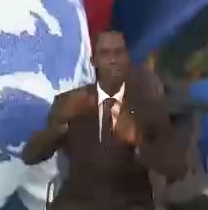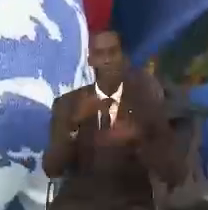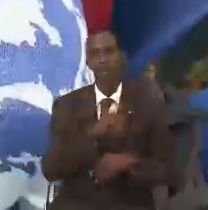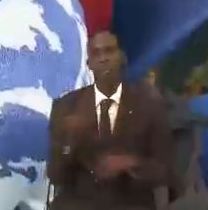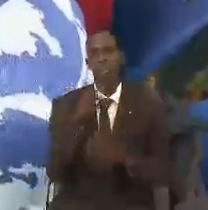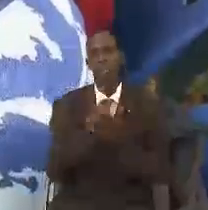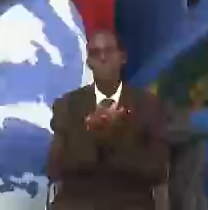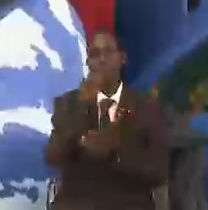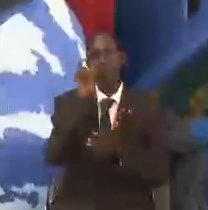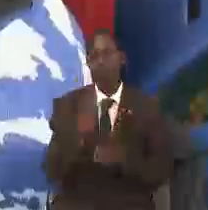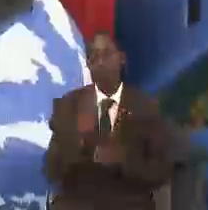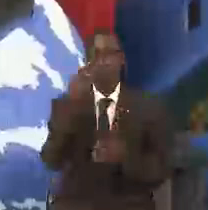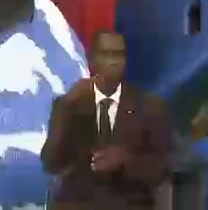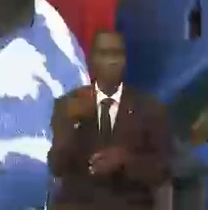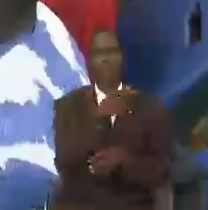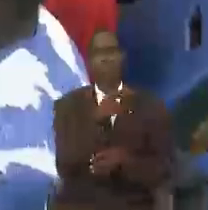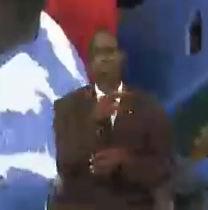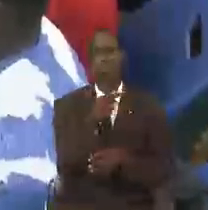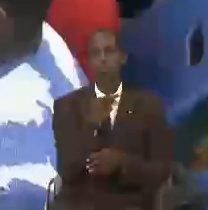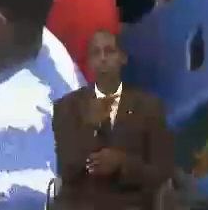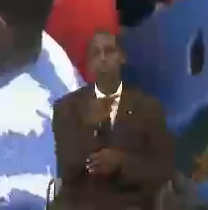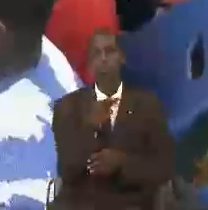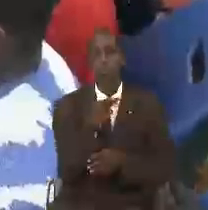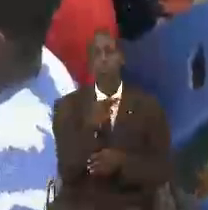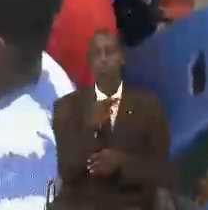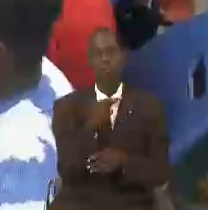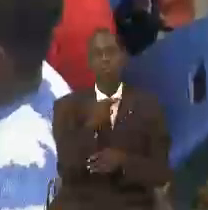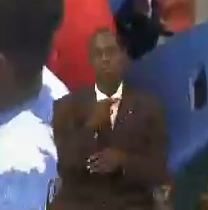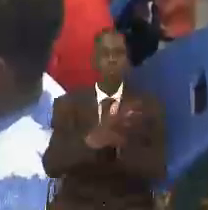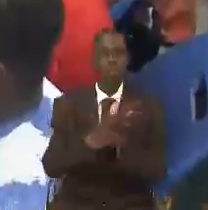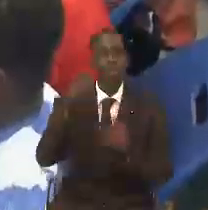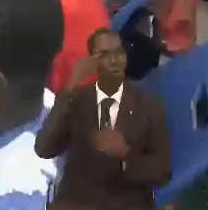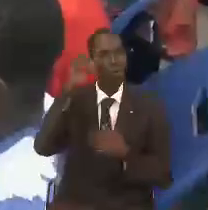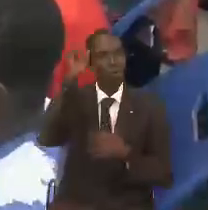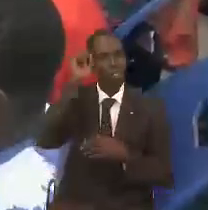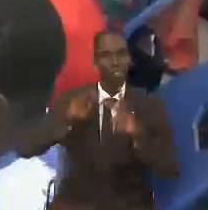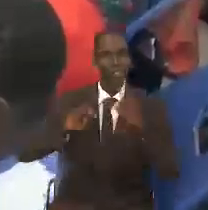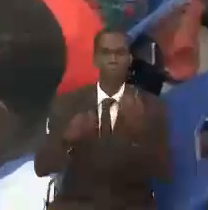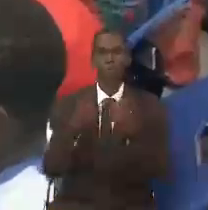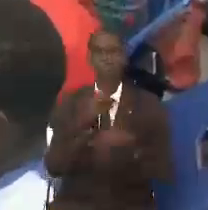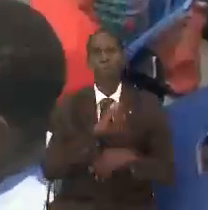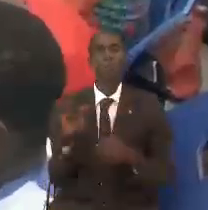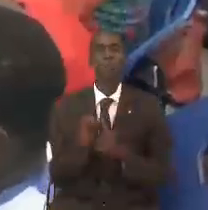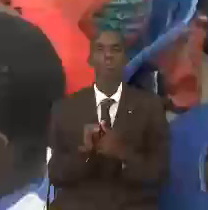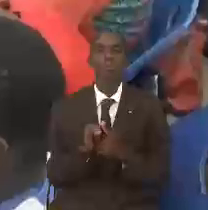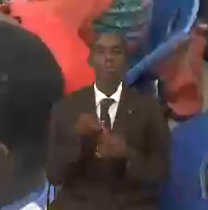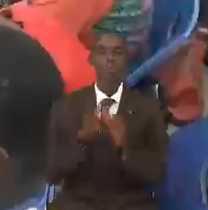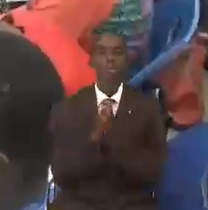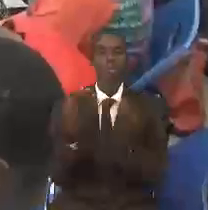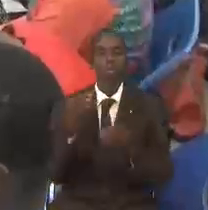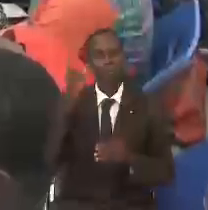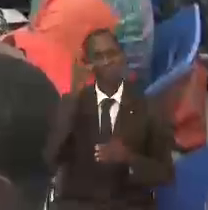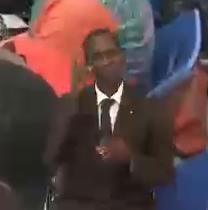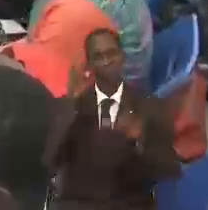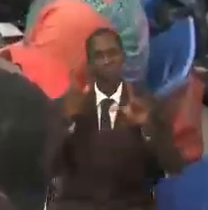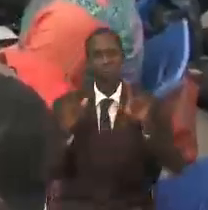They must watch. Watchfulness for his second coming. Luke chapter 21,